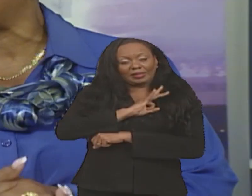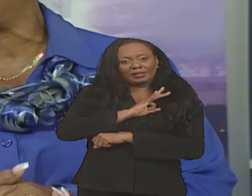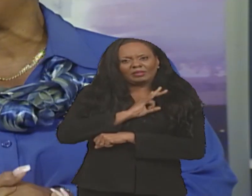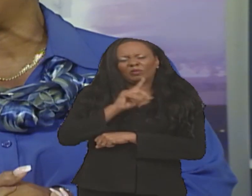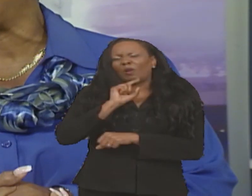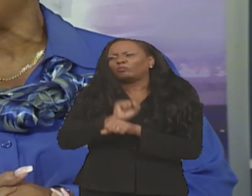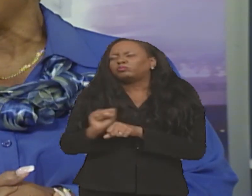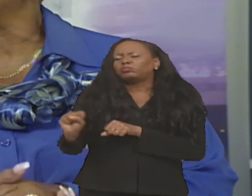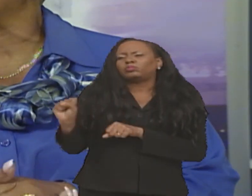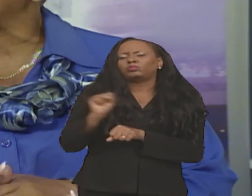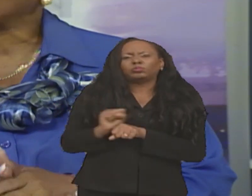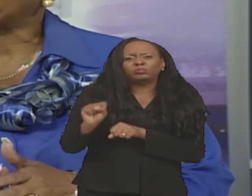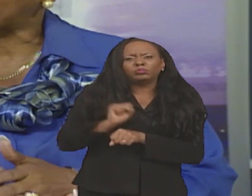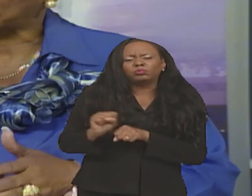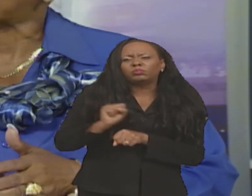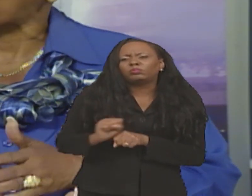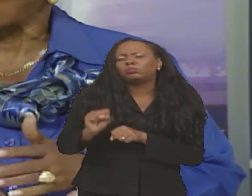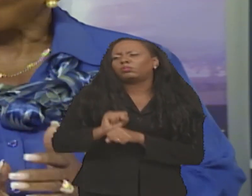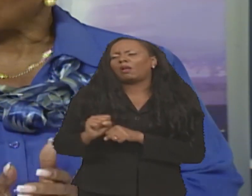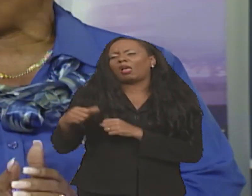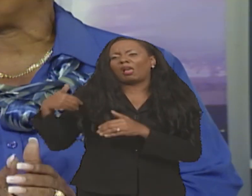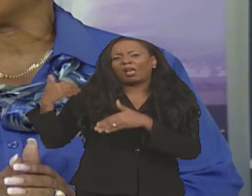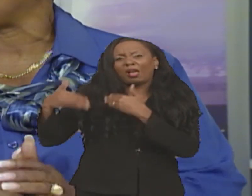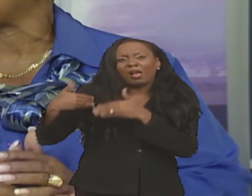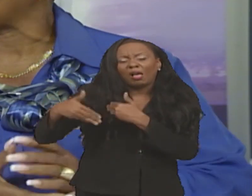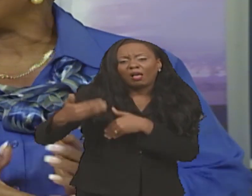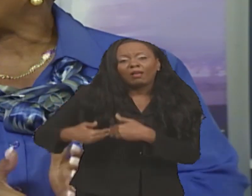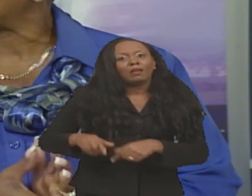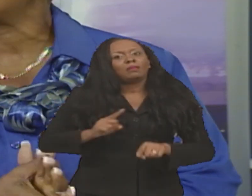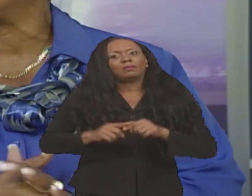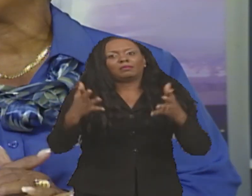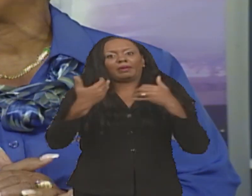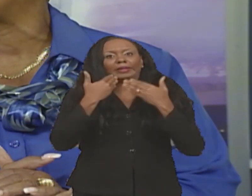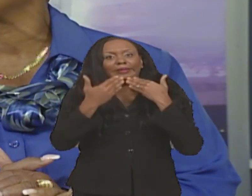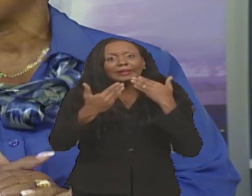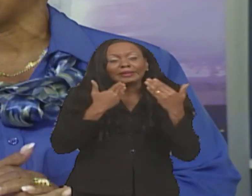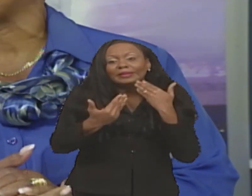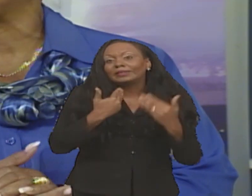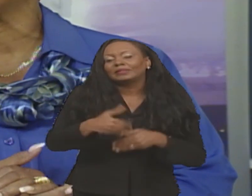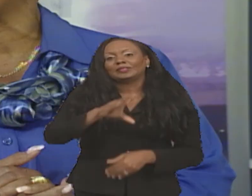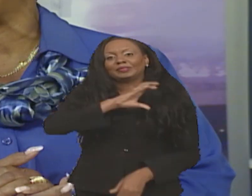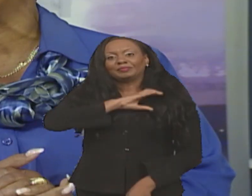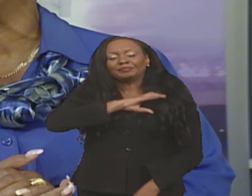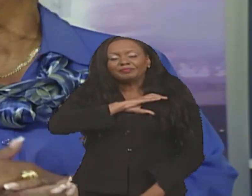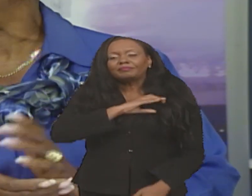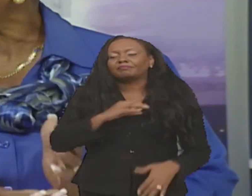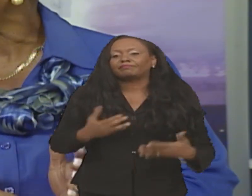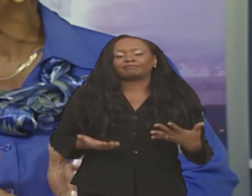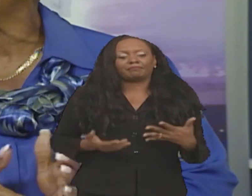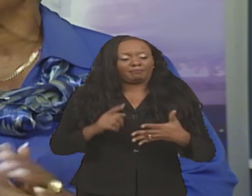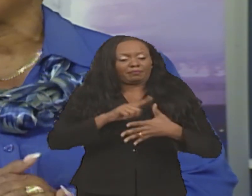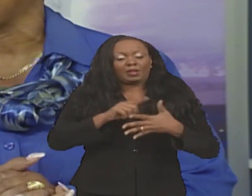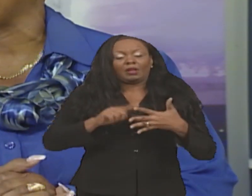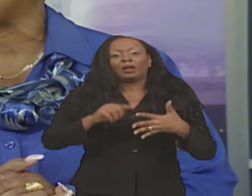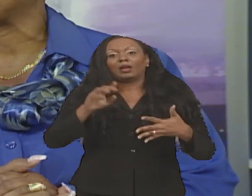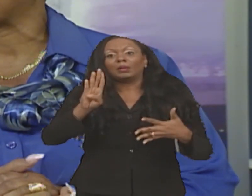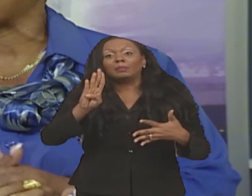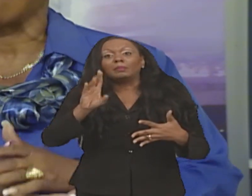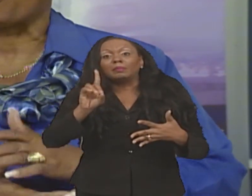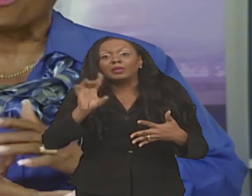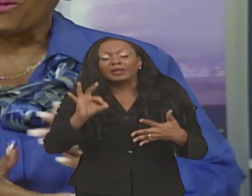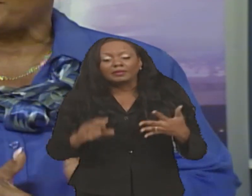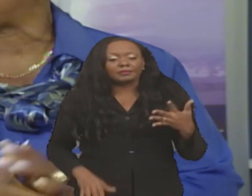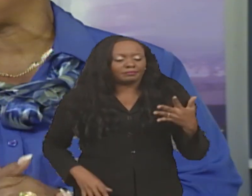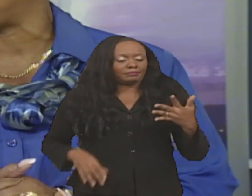worked assiduously, but I want to thank all the others, the Royal Barbados Police Force, I want to thank the Defense Force, I want to